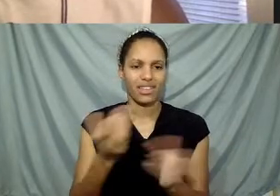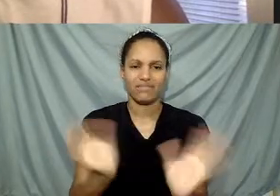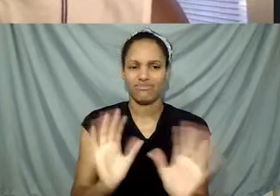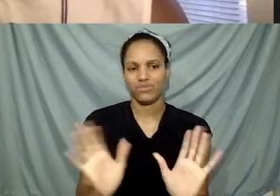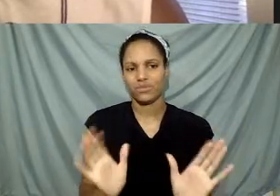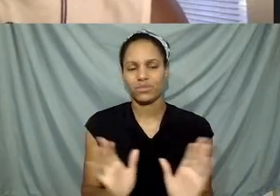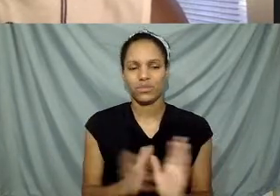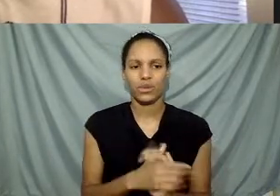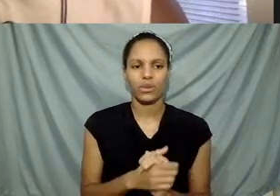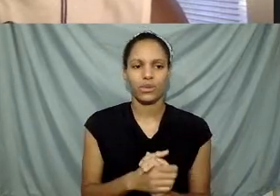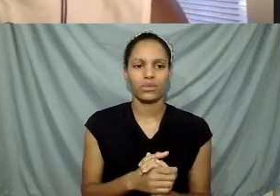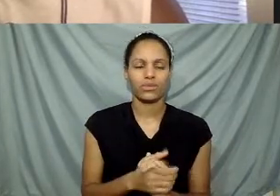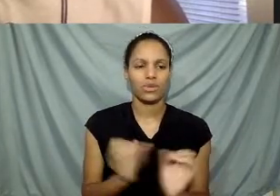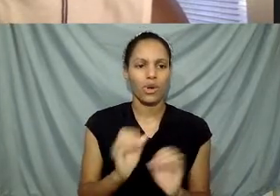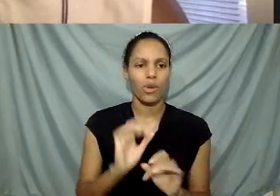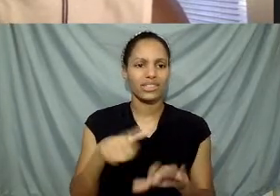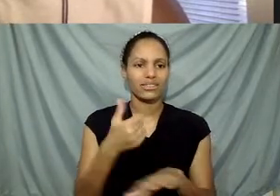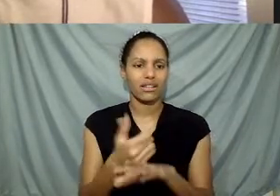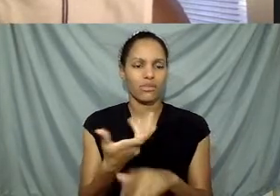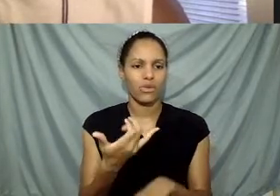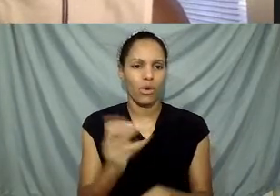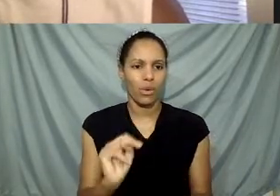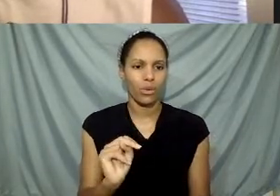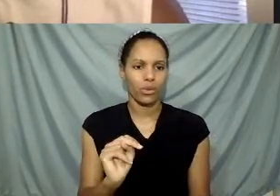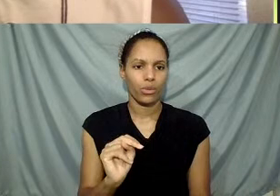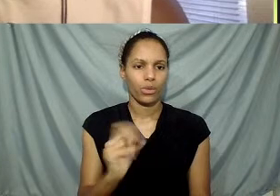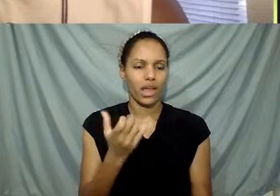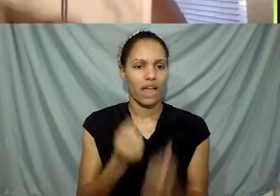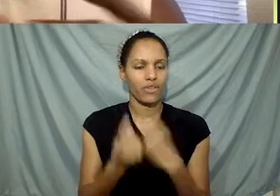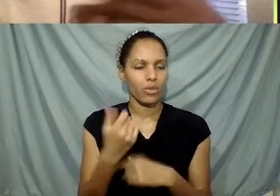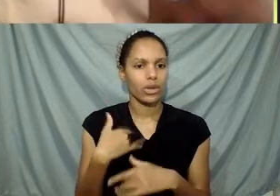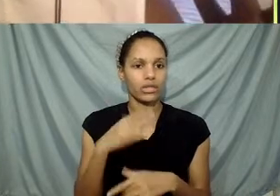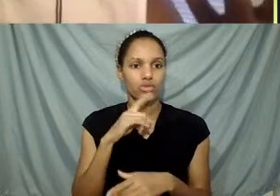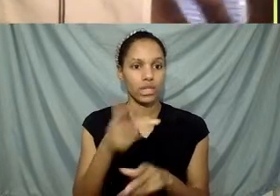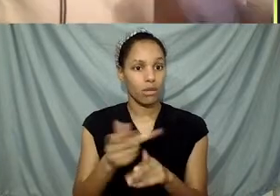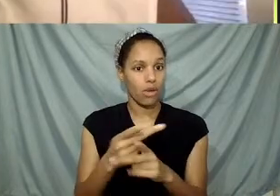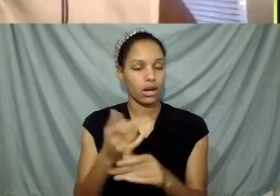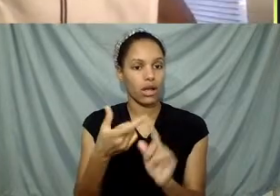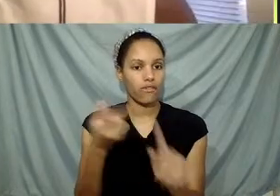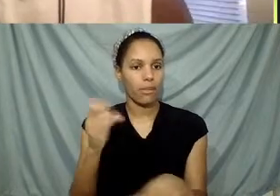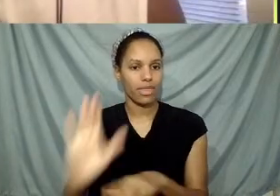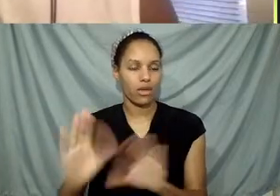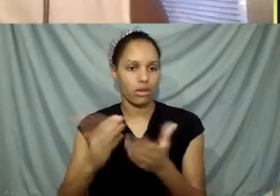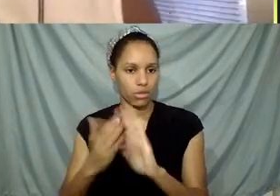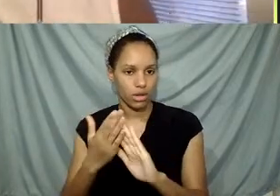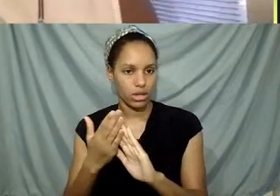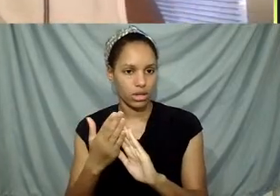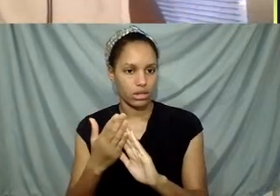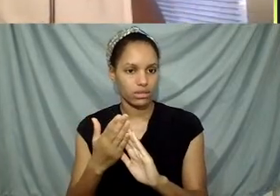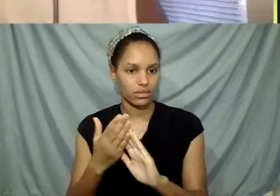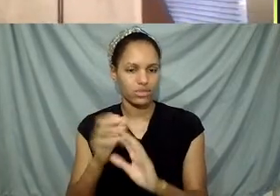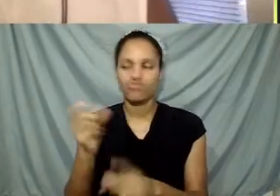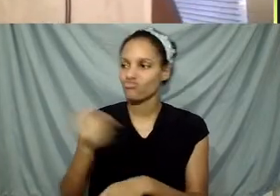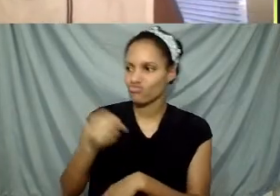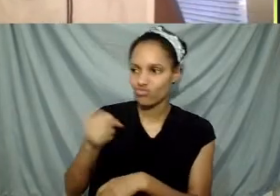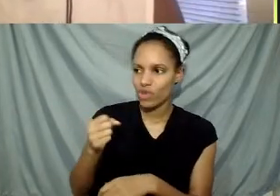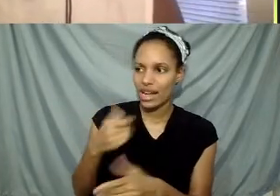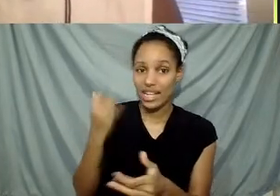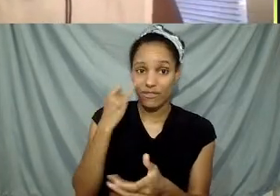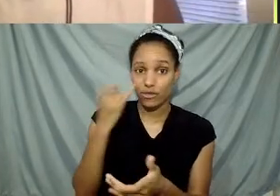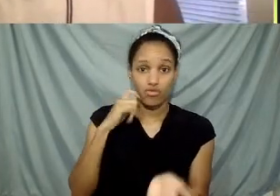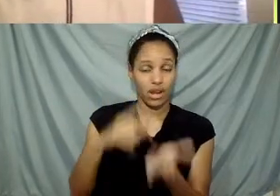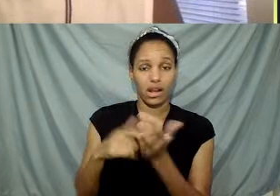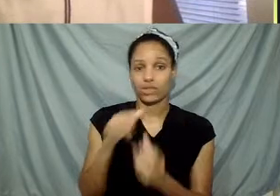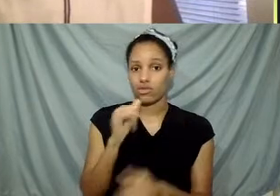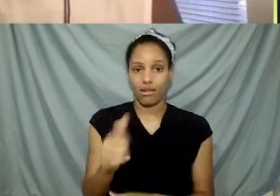of our community. absolutely. Whether we realize it or not, you know. And you hit